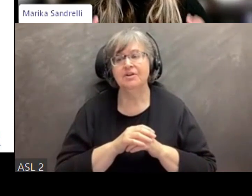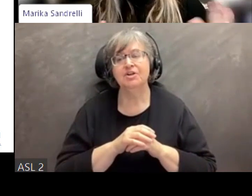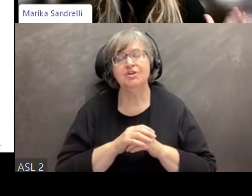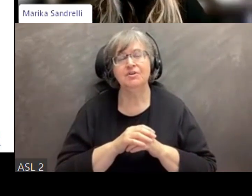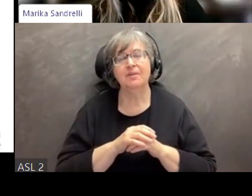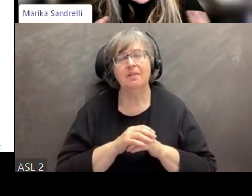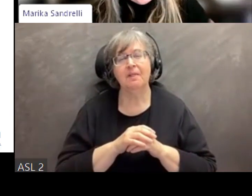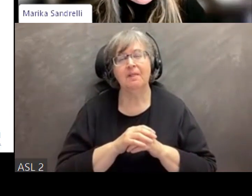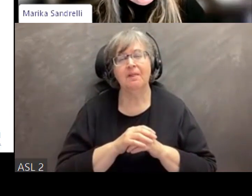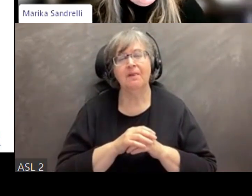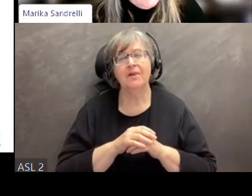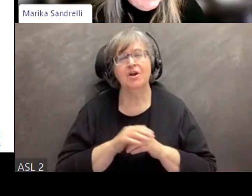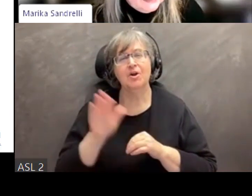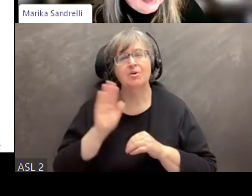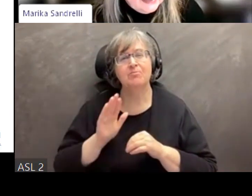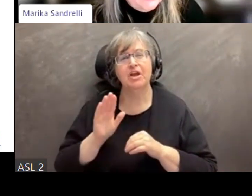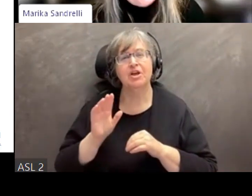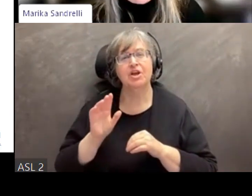back in